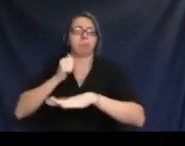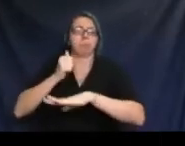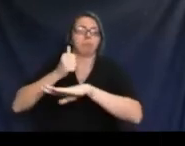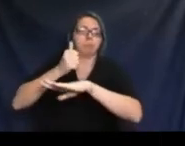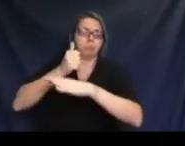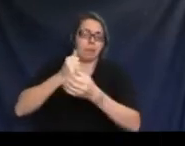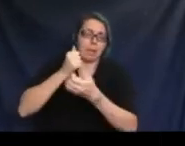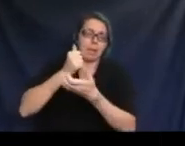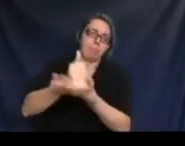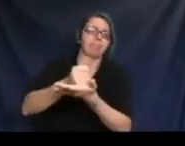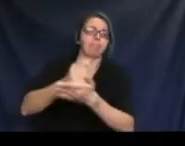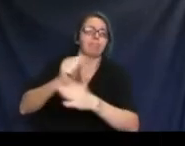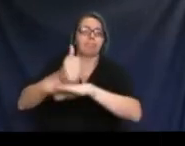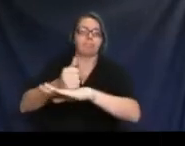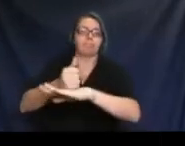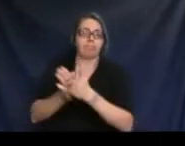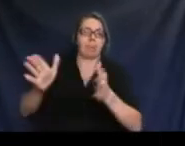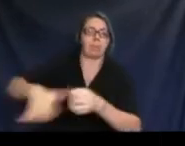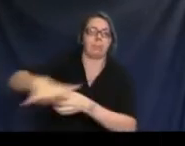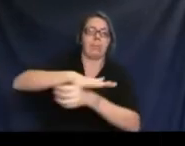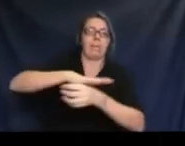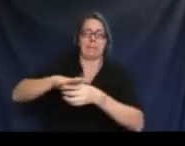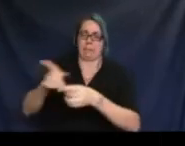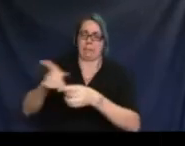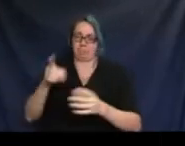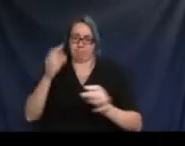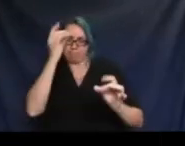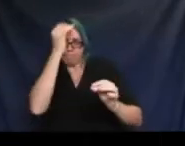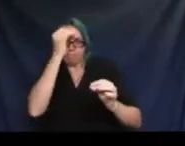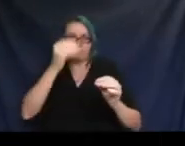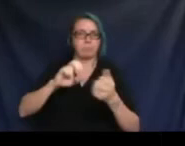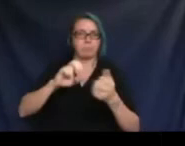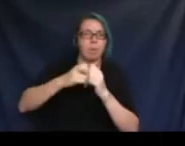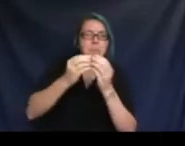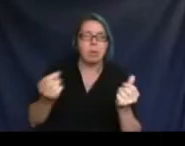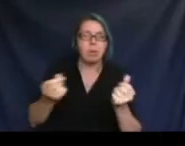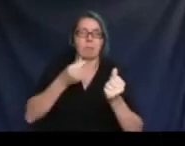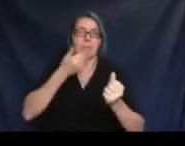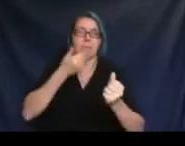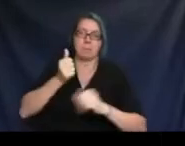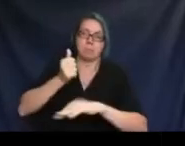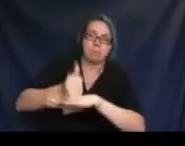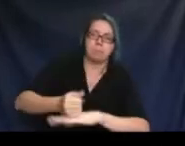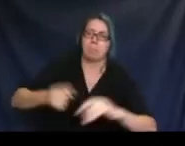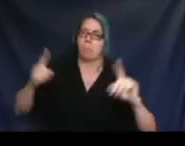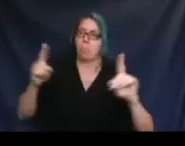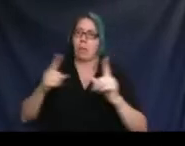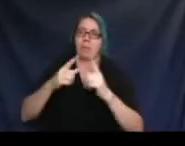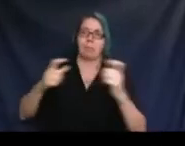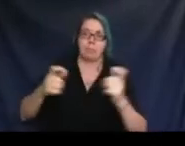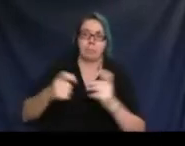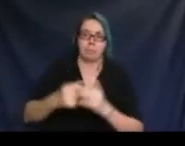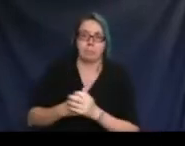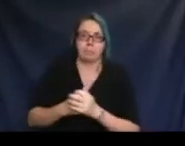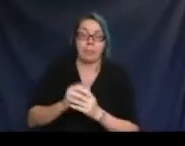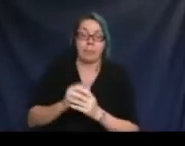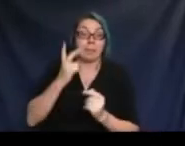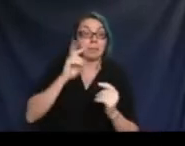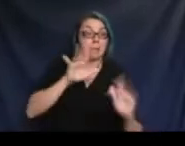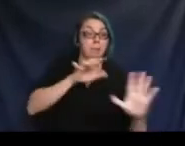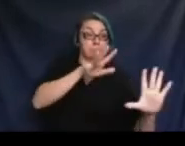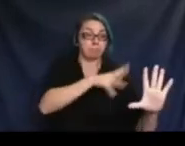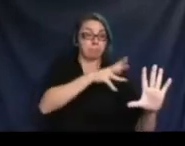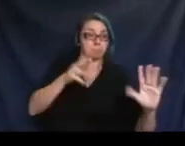in public sites, as well as the next tier, which is kind of almost a matchmaking service,